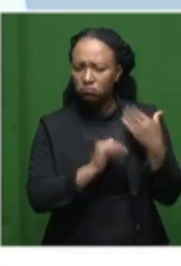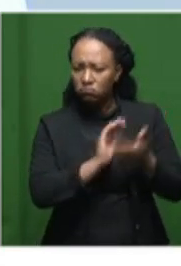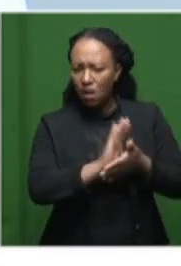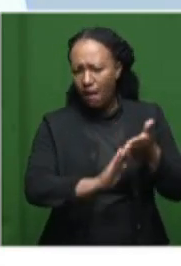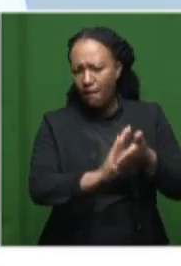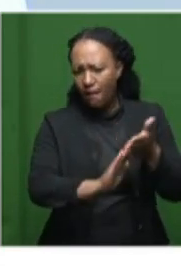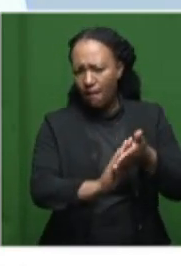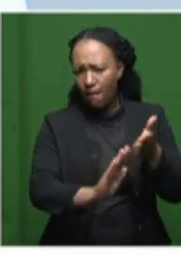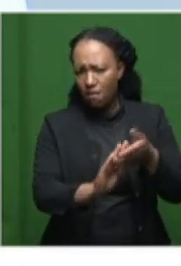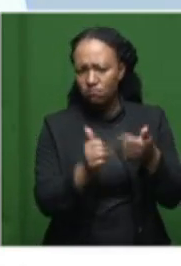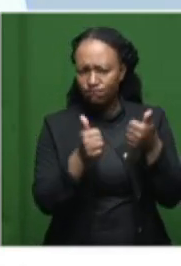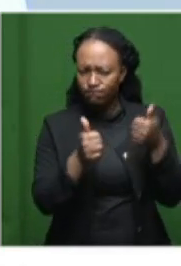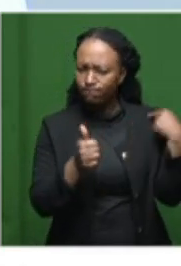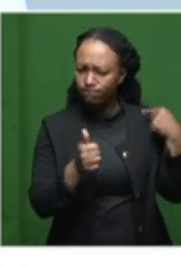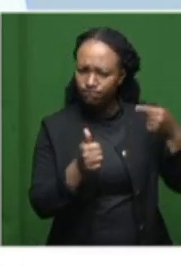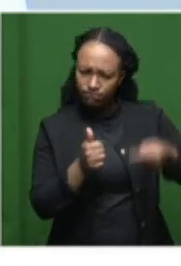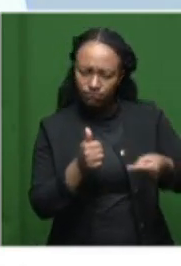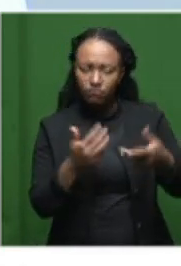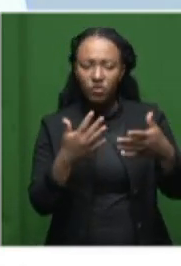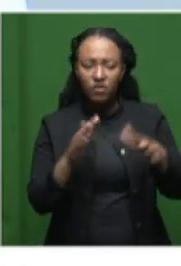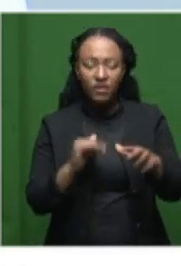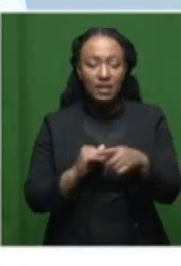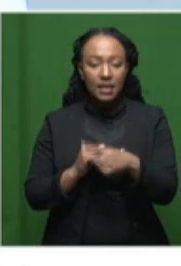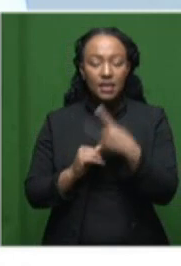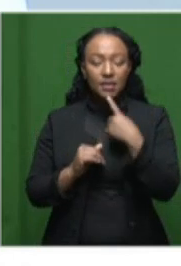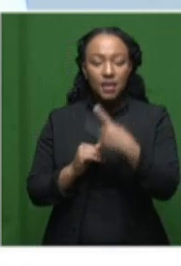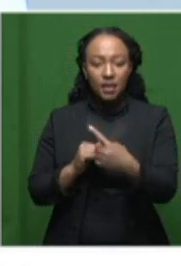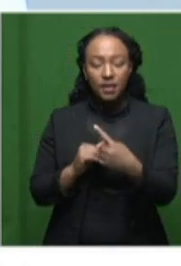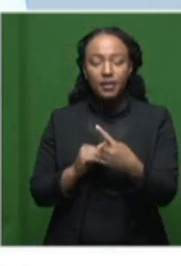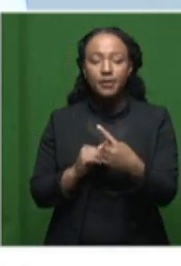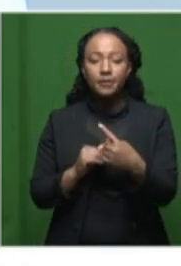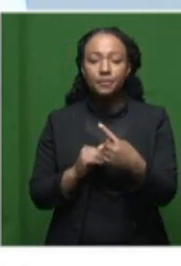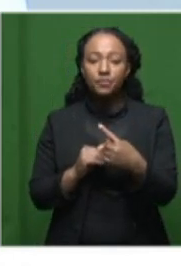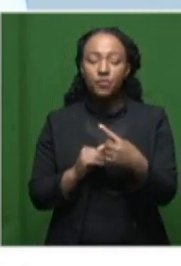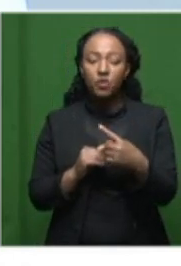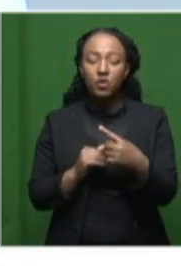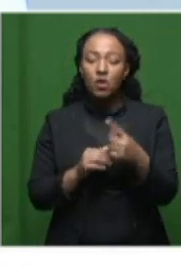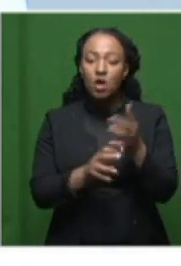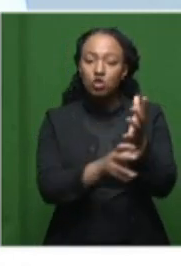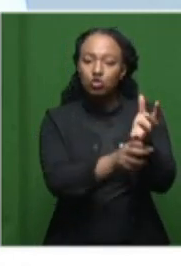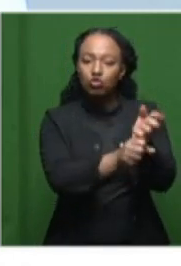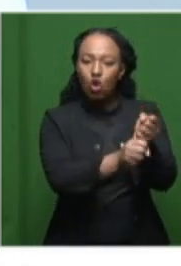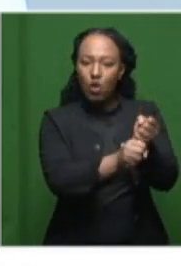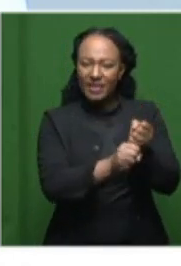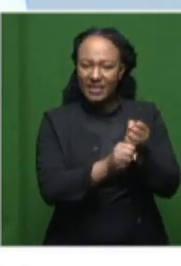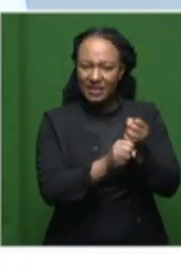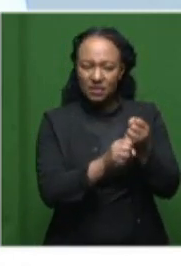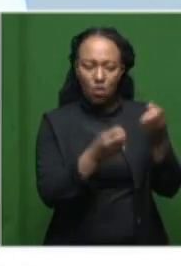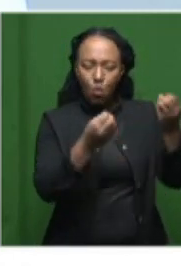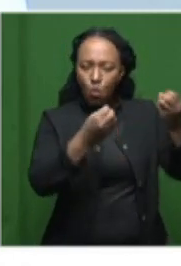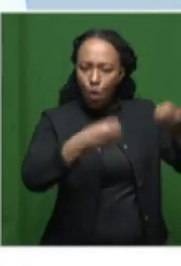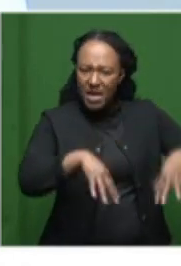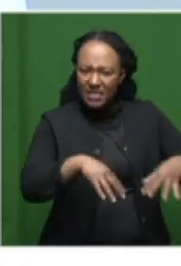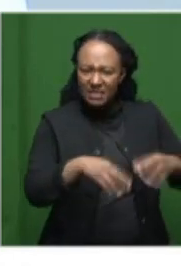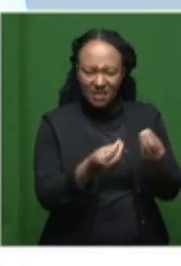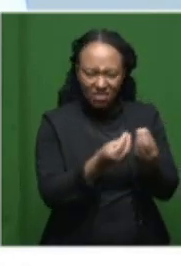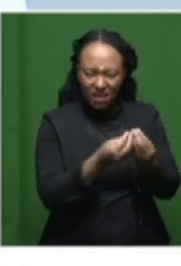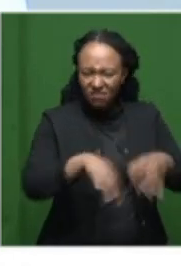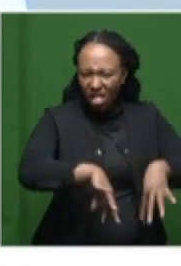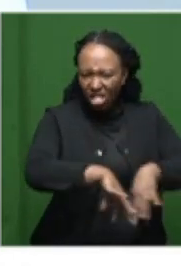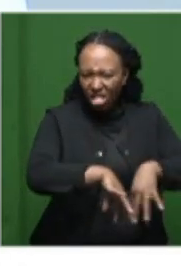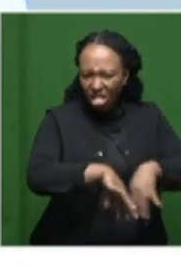facilities. And also, you've touched on the issue of the storage of waste. We also have a